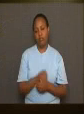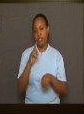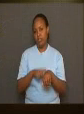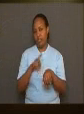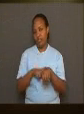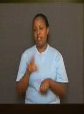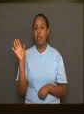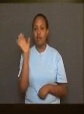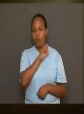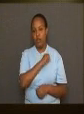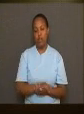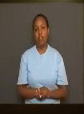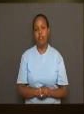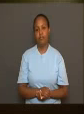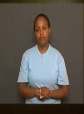Time's up!